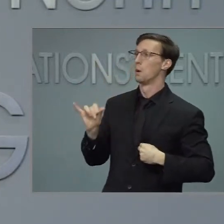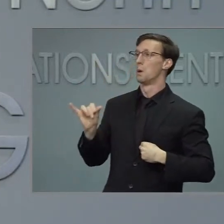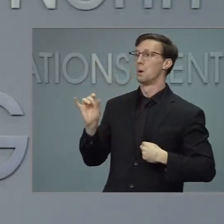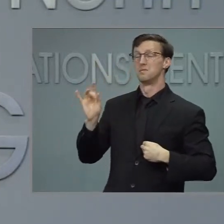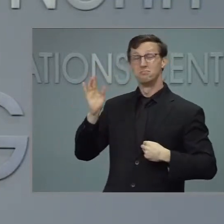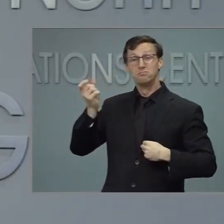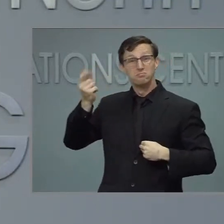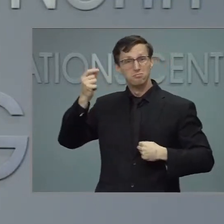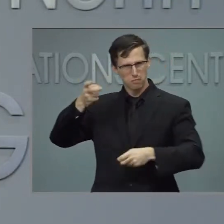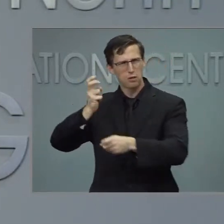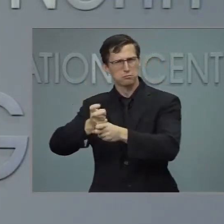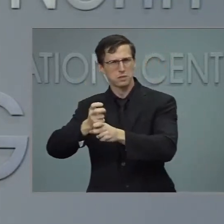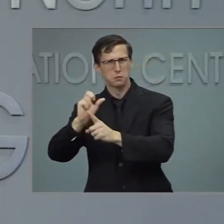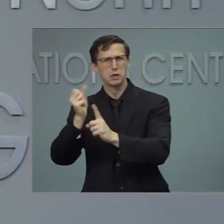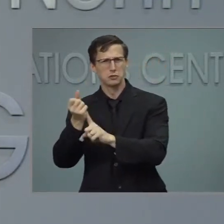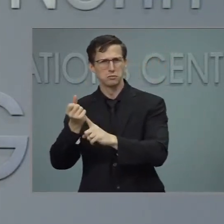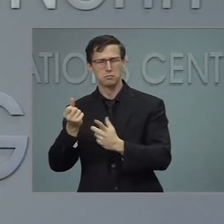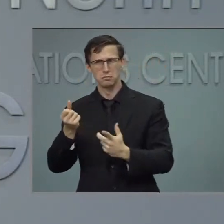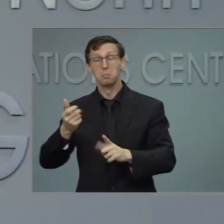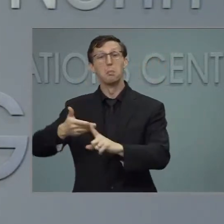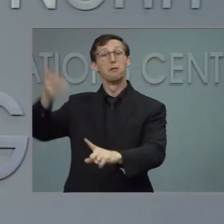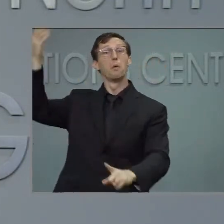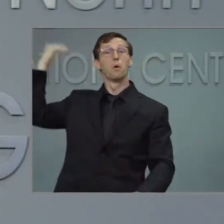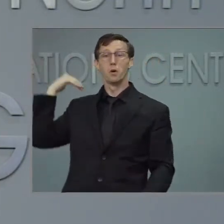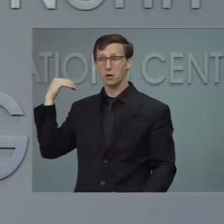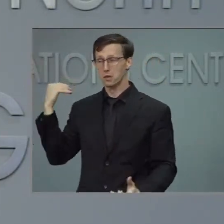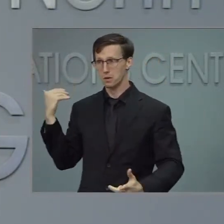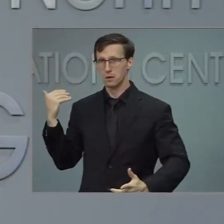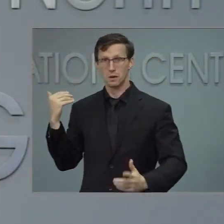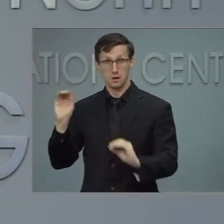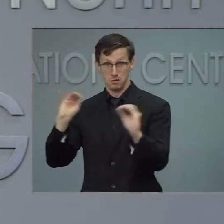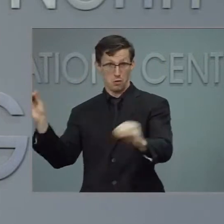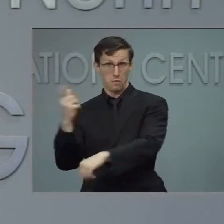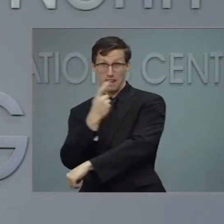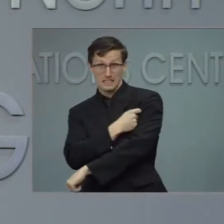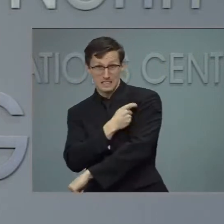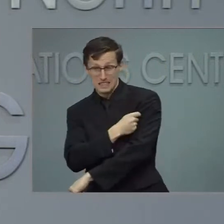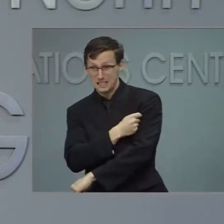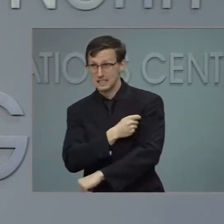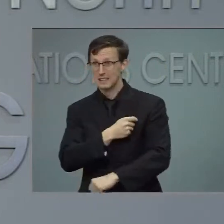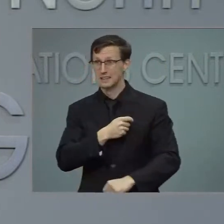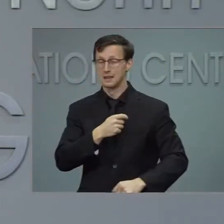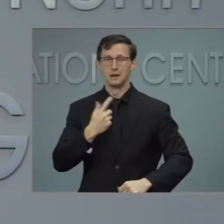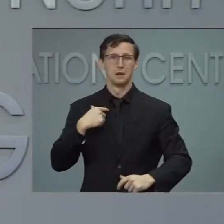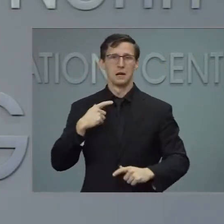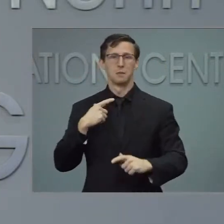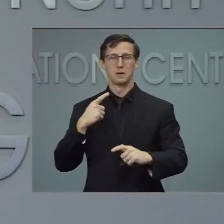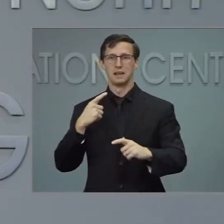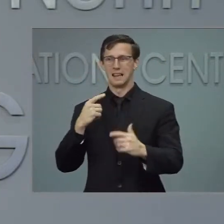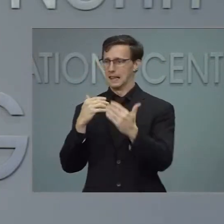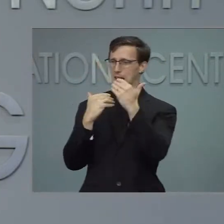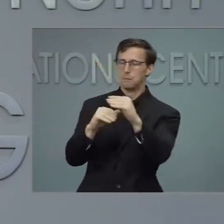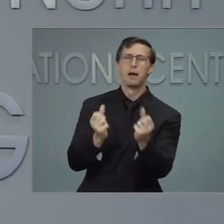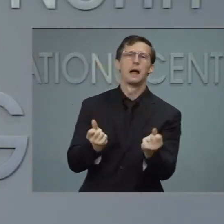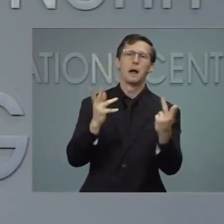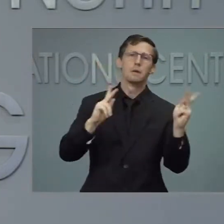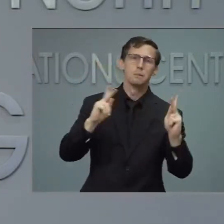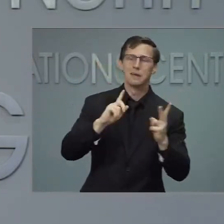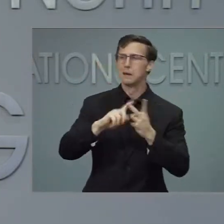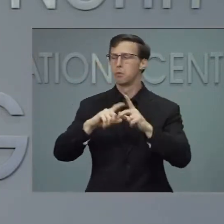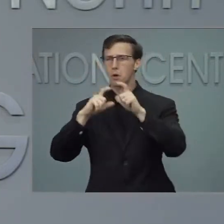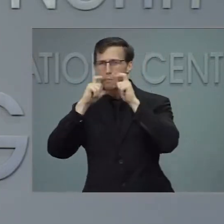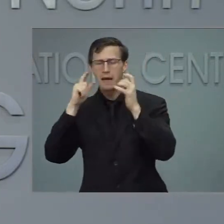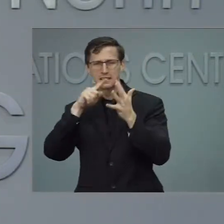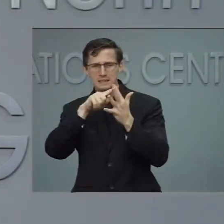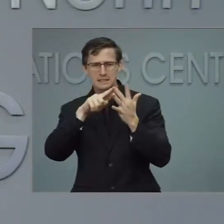situation. Unlike before, where we were having to talk about gathering limits and masks and all those things